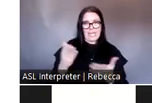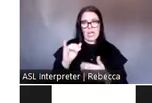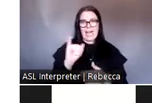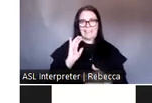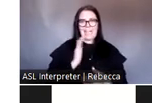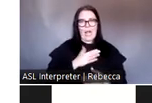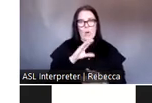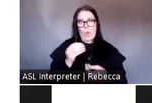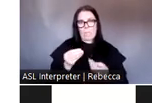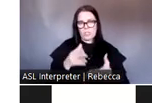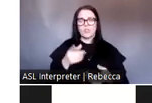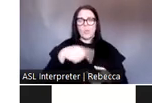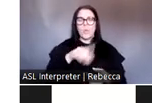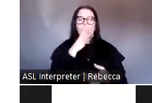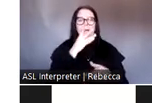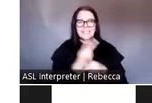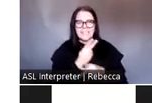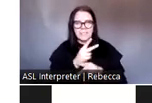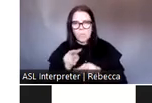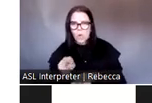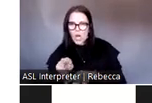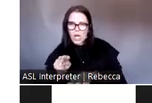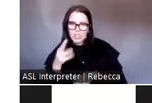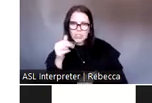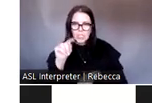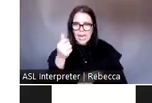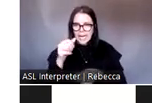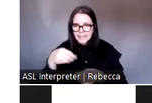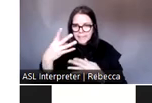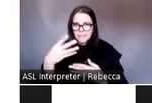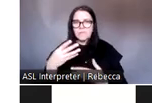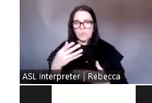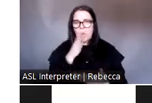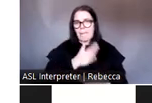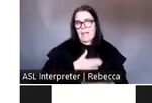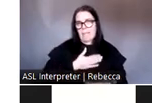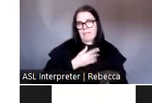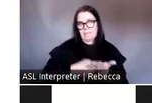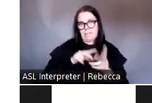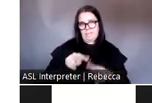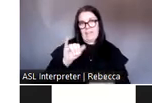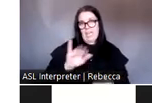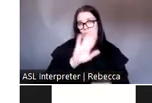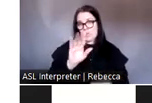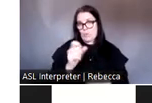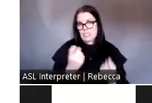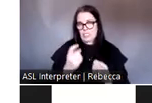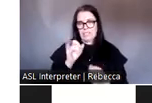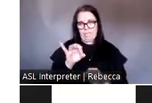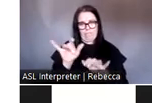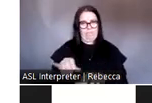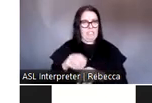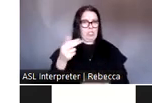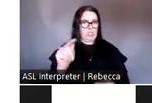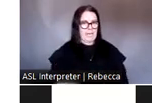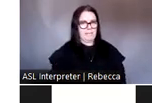co-moderators and facilitators. So between us all, we will be happy to address and direct our attention toward your questions if you would like to type anything into the